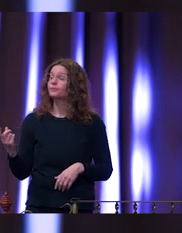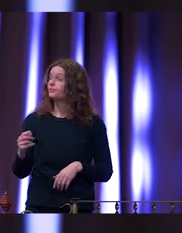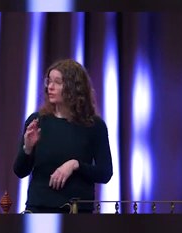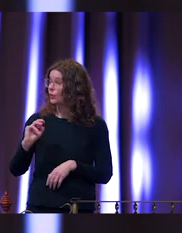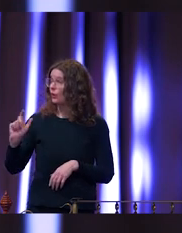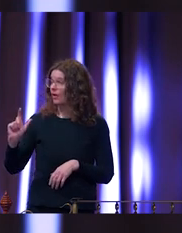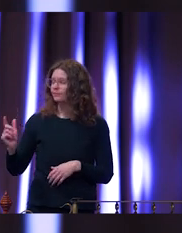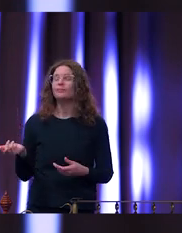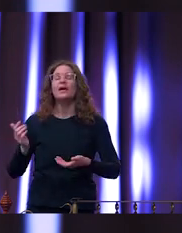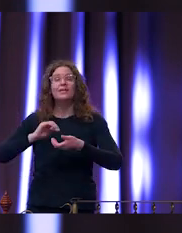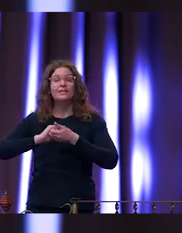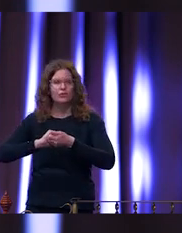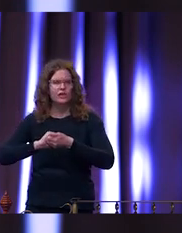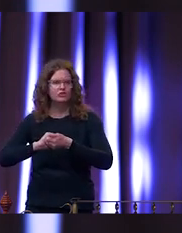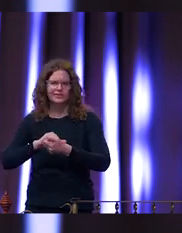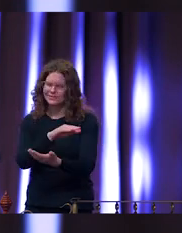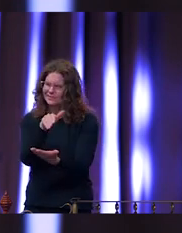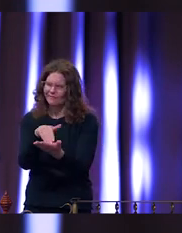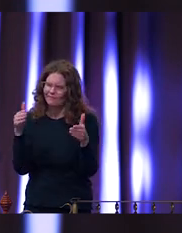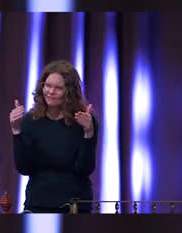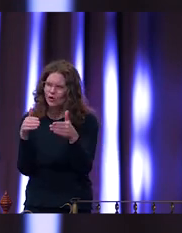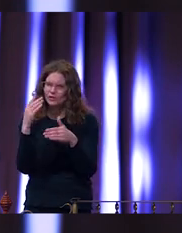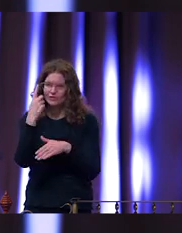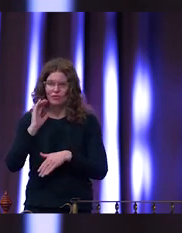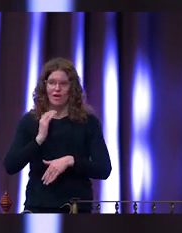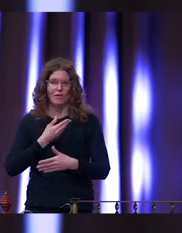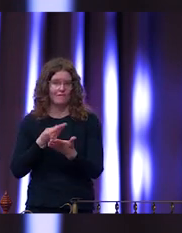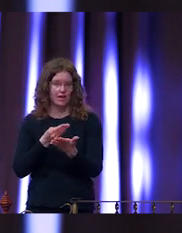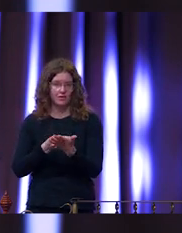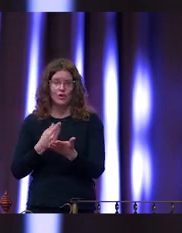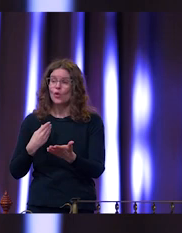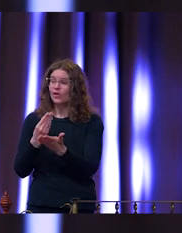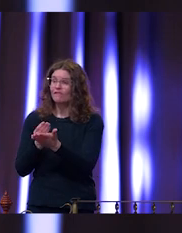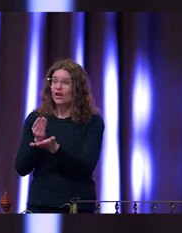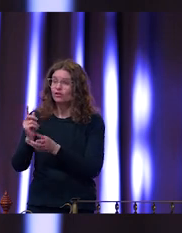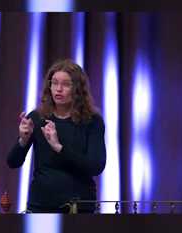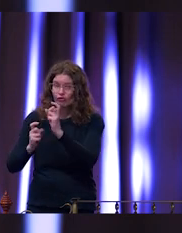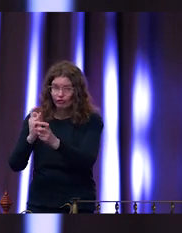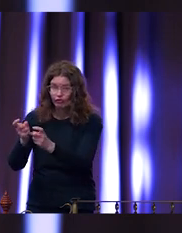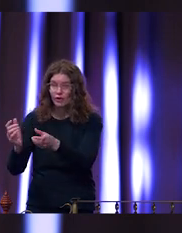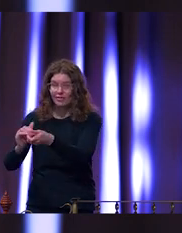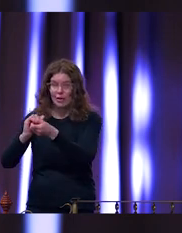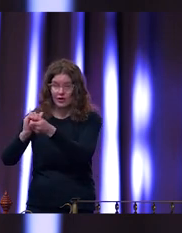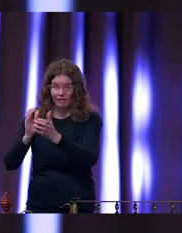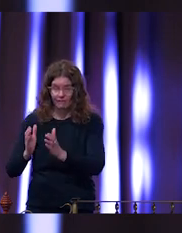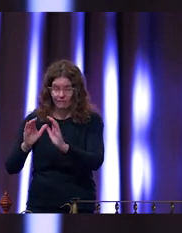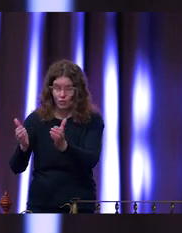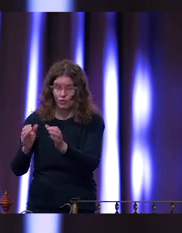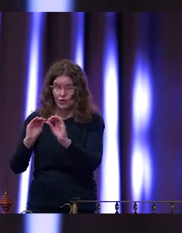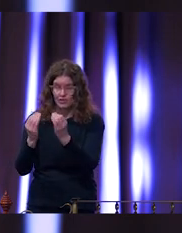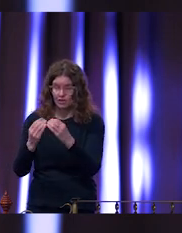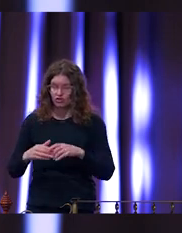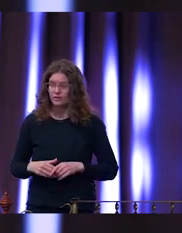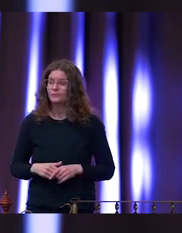core of Arts Work Fund. We are a funder collaborative. And we talk